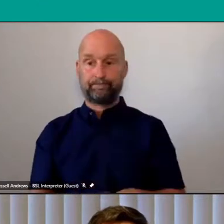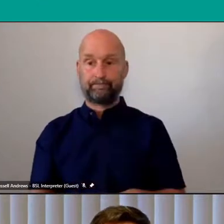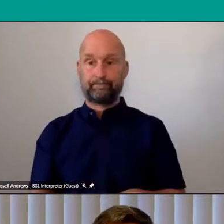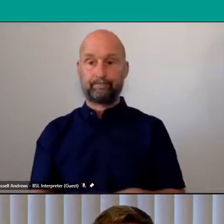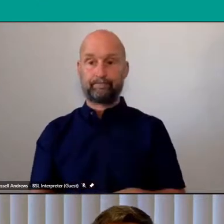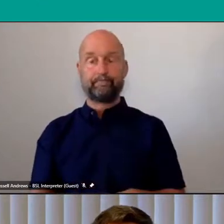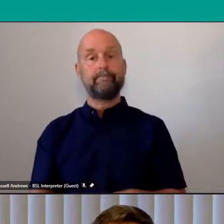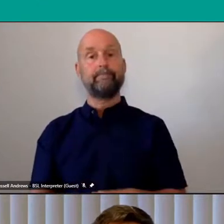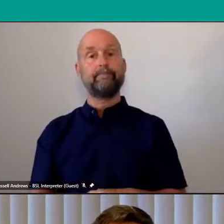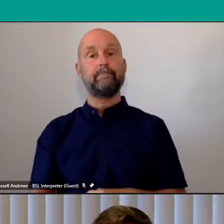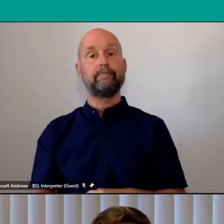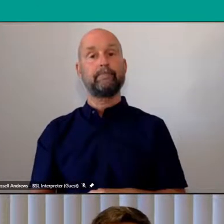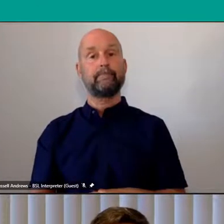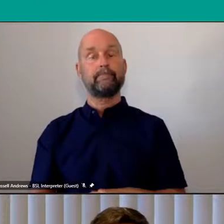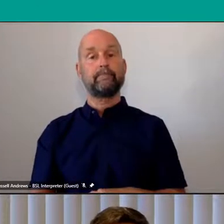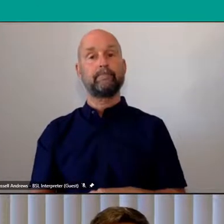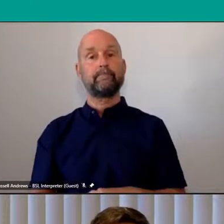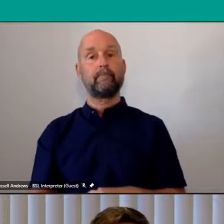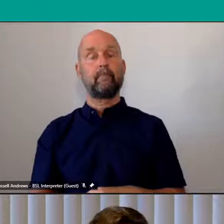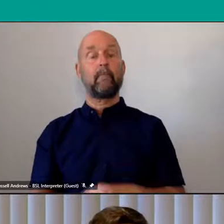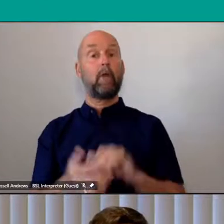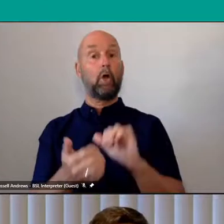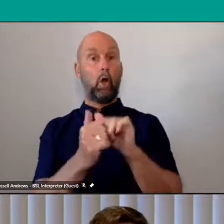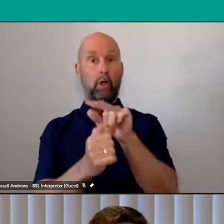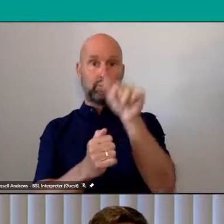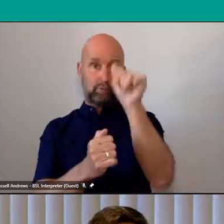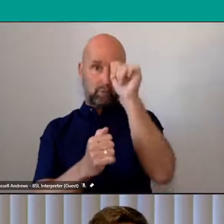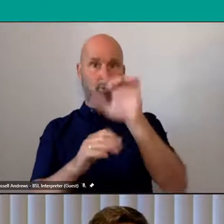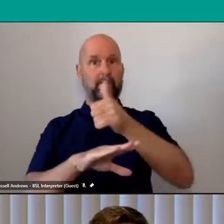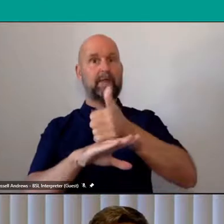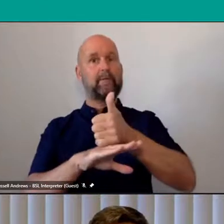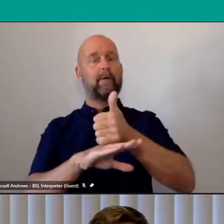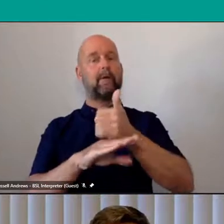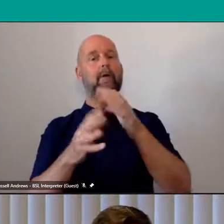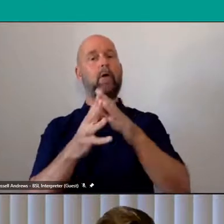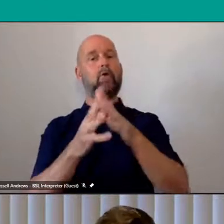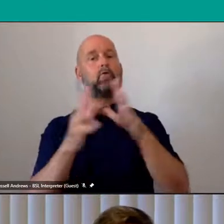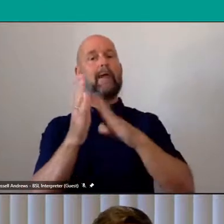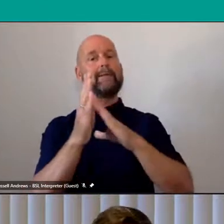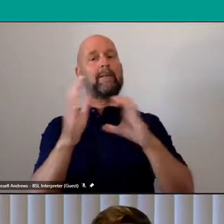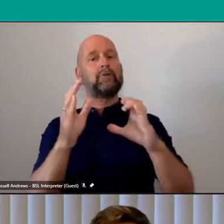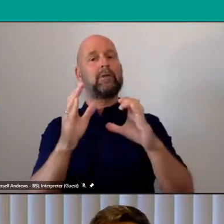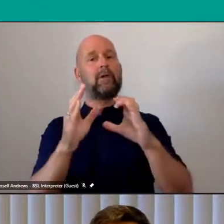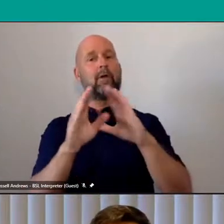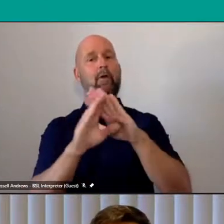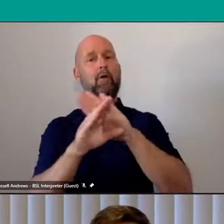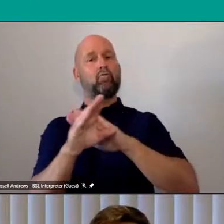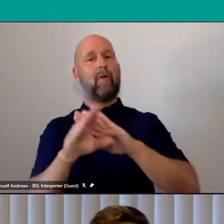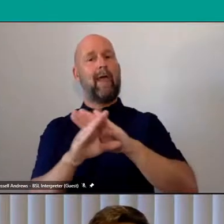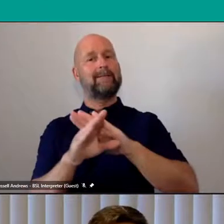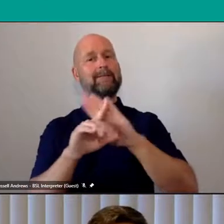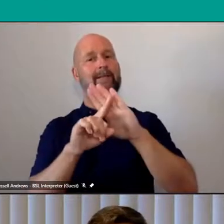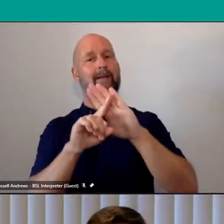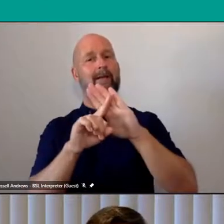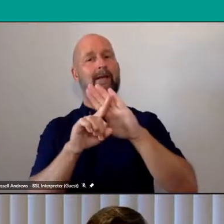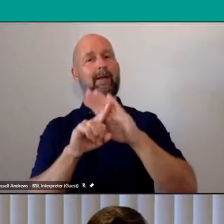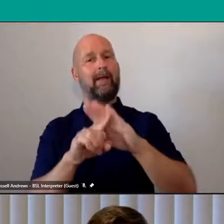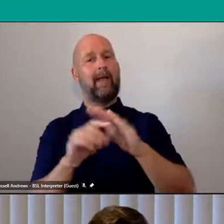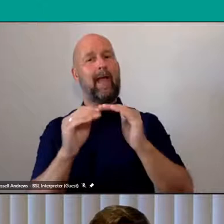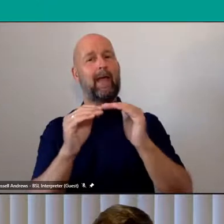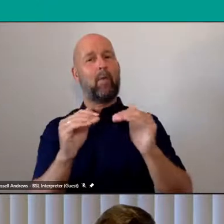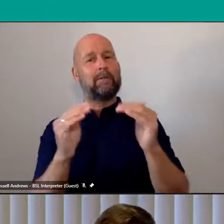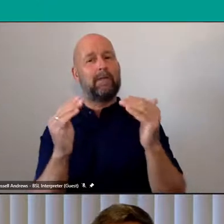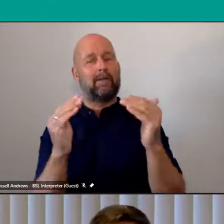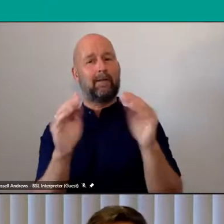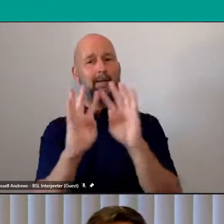So colleagues will know we've set up our Greater Manchester Race Equality panel. Well, Brenda did, as I said, fantastic work to